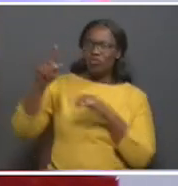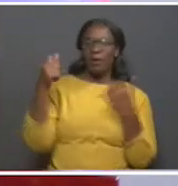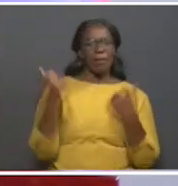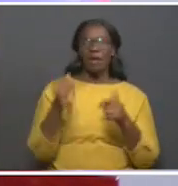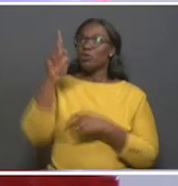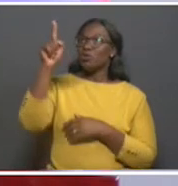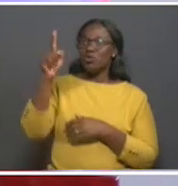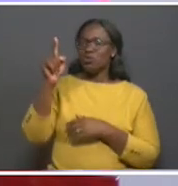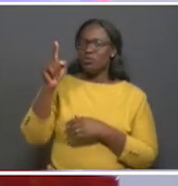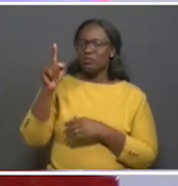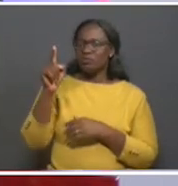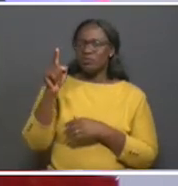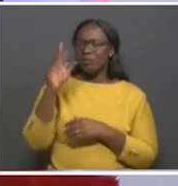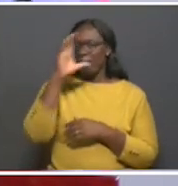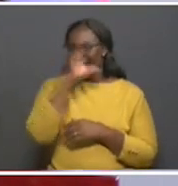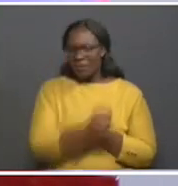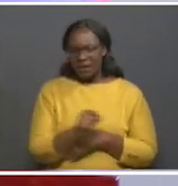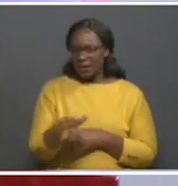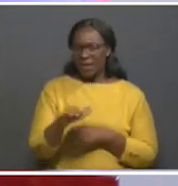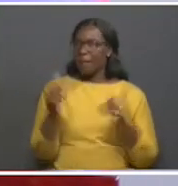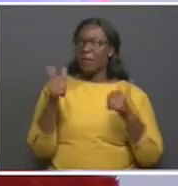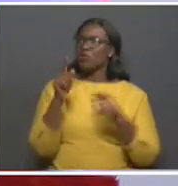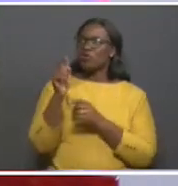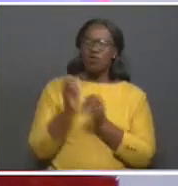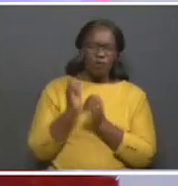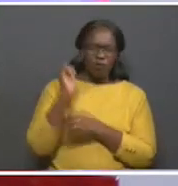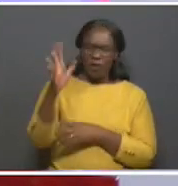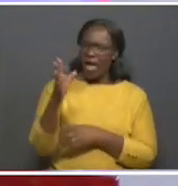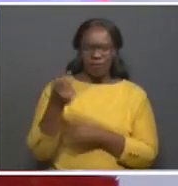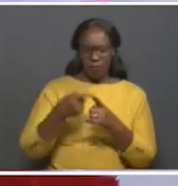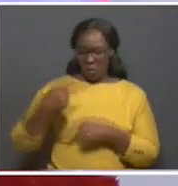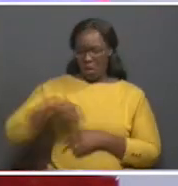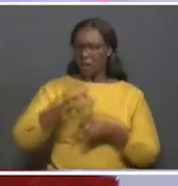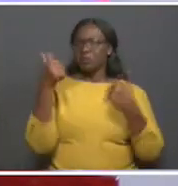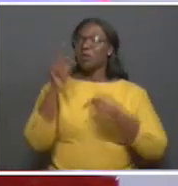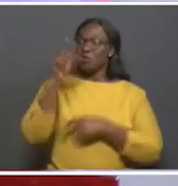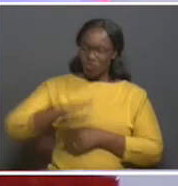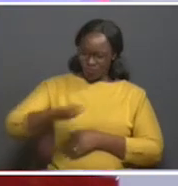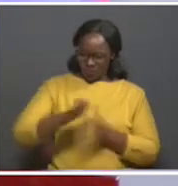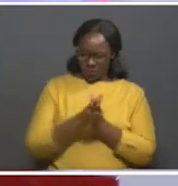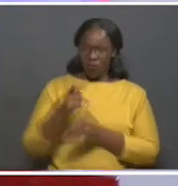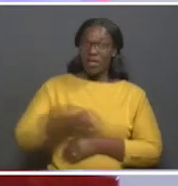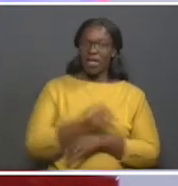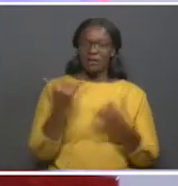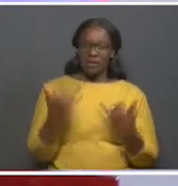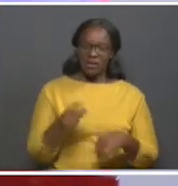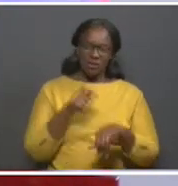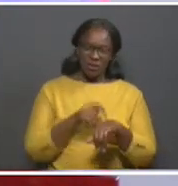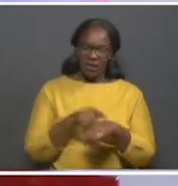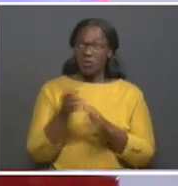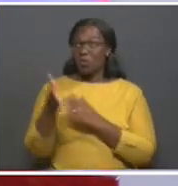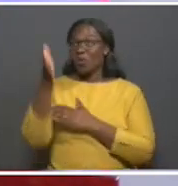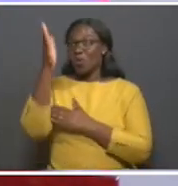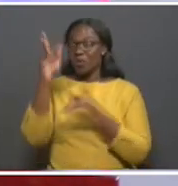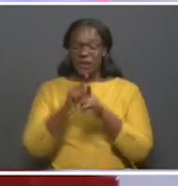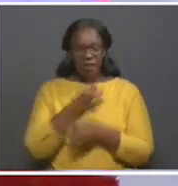taken leave of absence. You are not away from us, oh God. You are very present with us even in this moment, oh God.